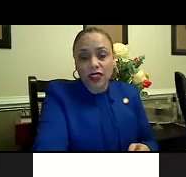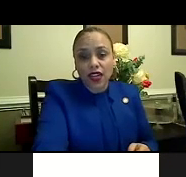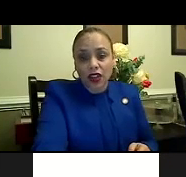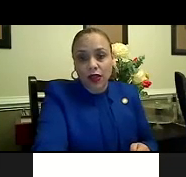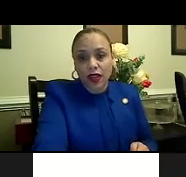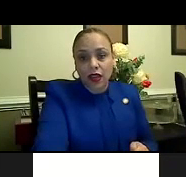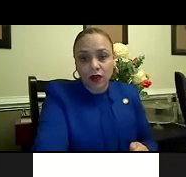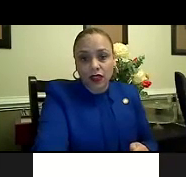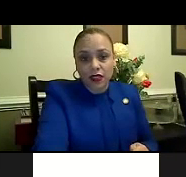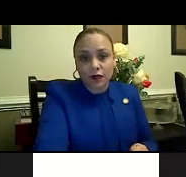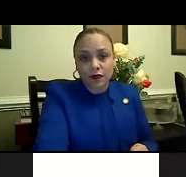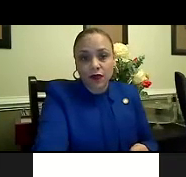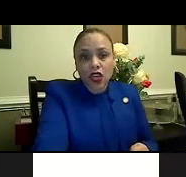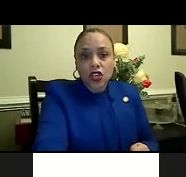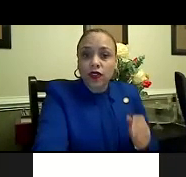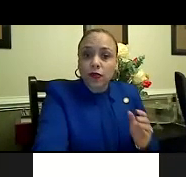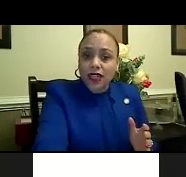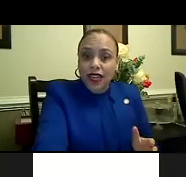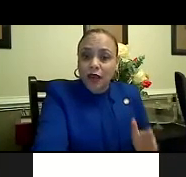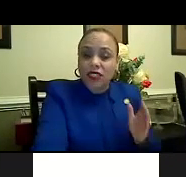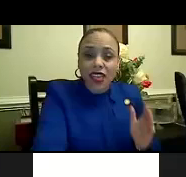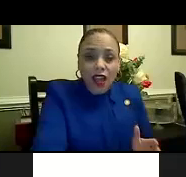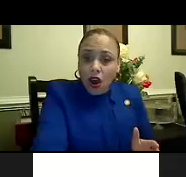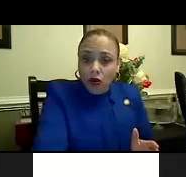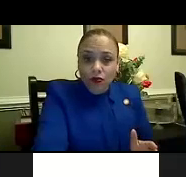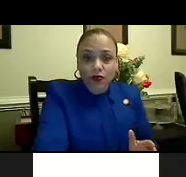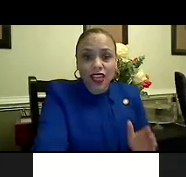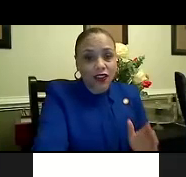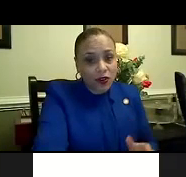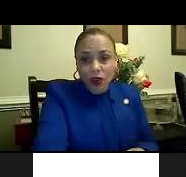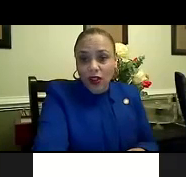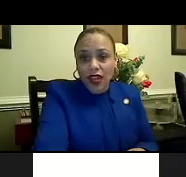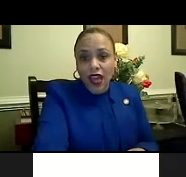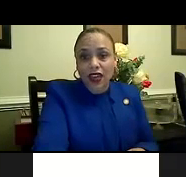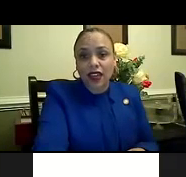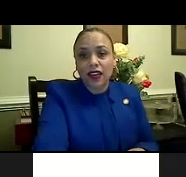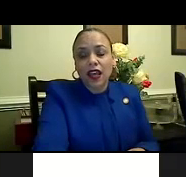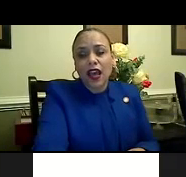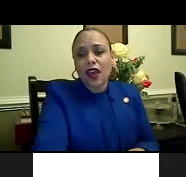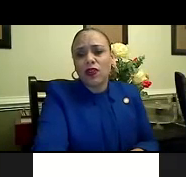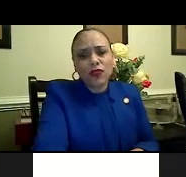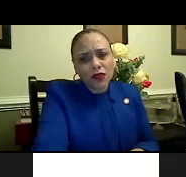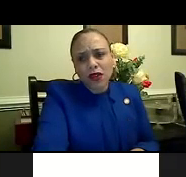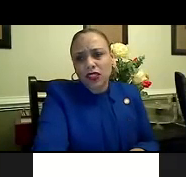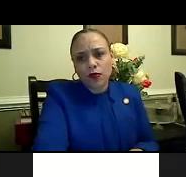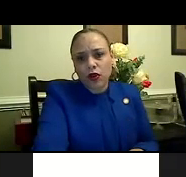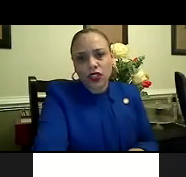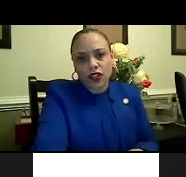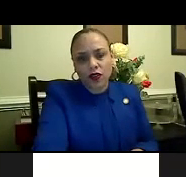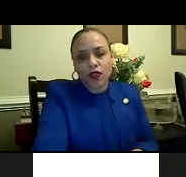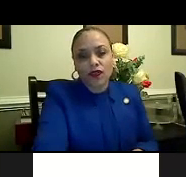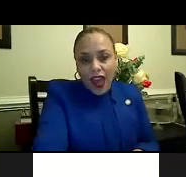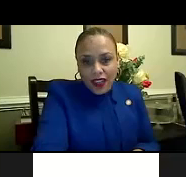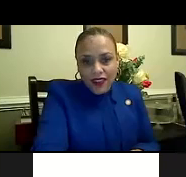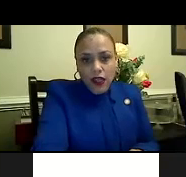for undocumented immigrants. So in the meantime, stay home if and when you can, and we really must support each